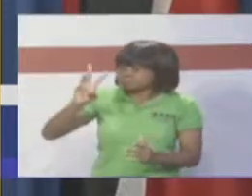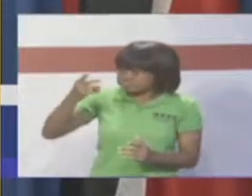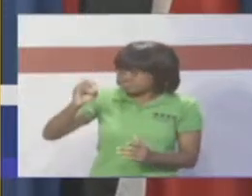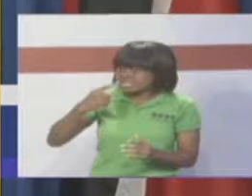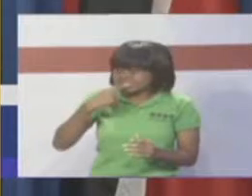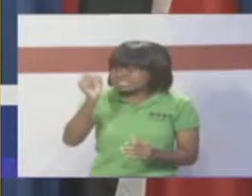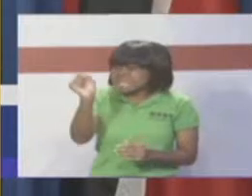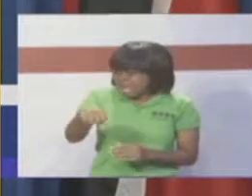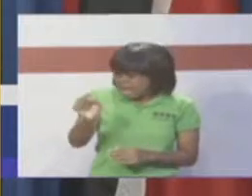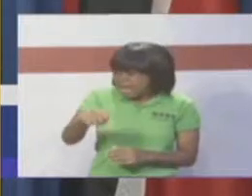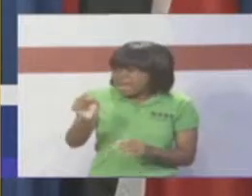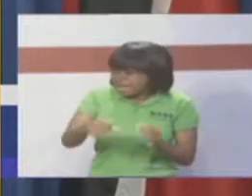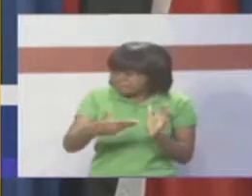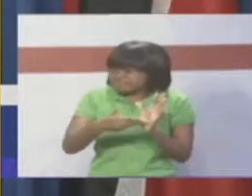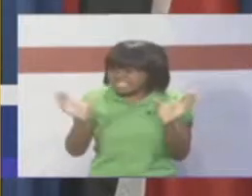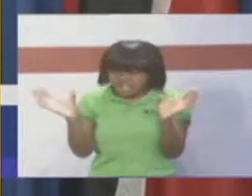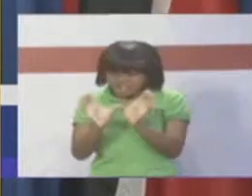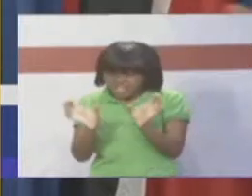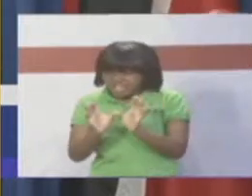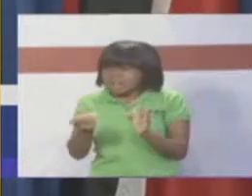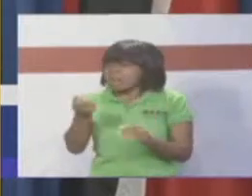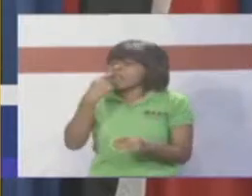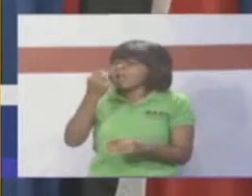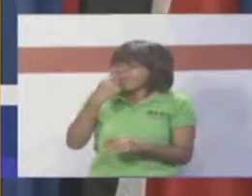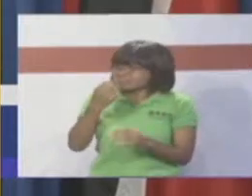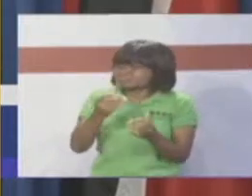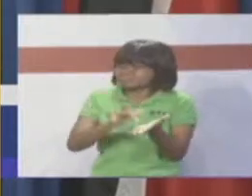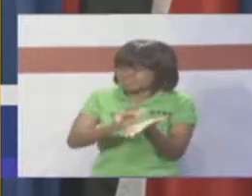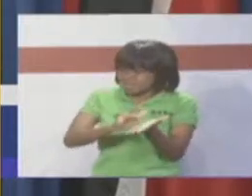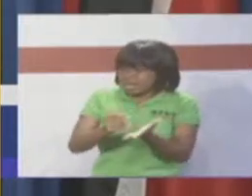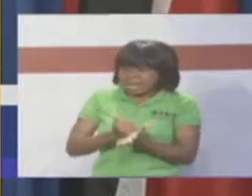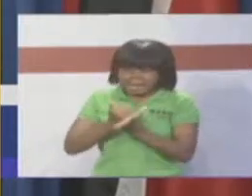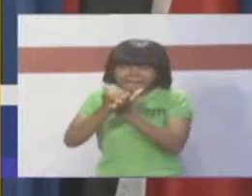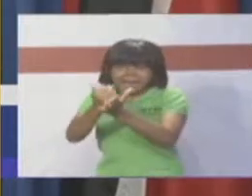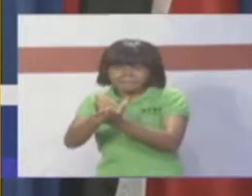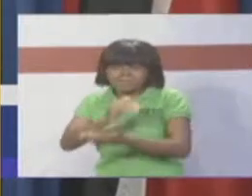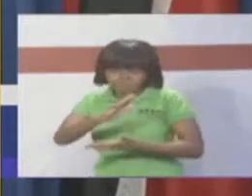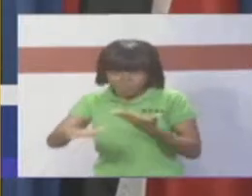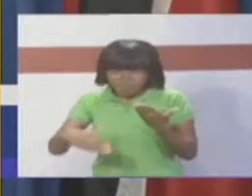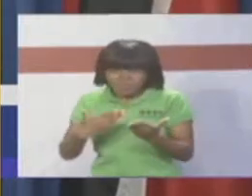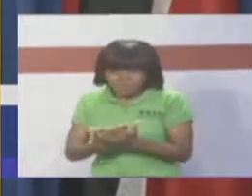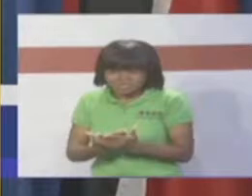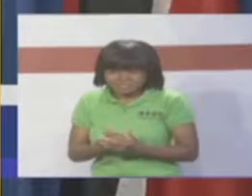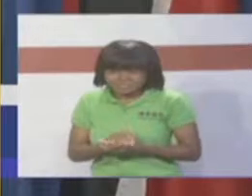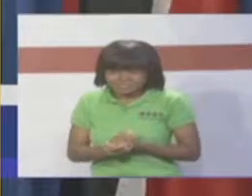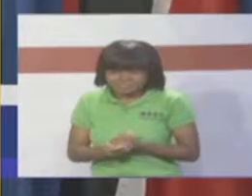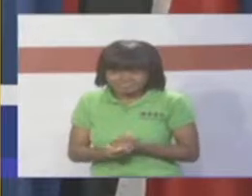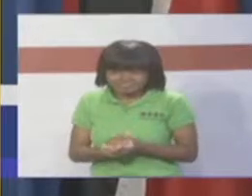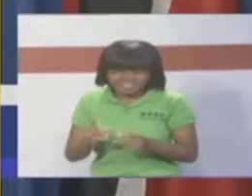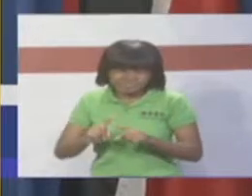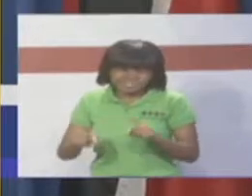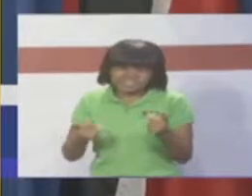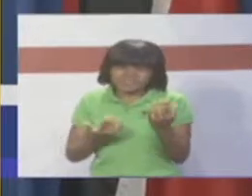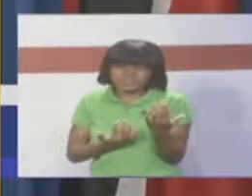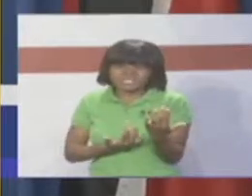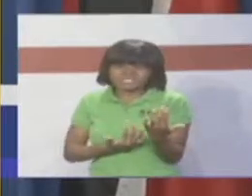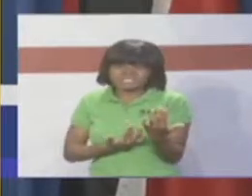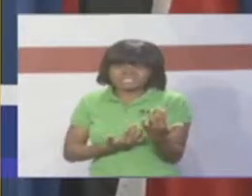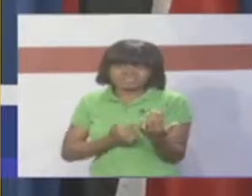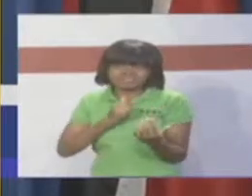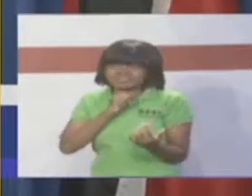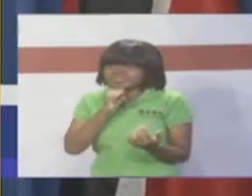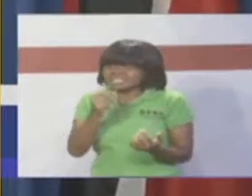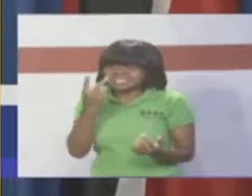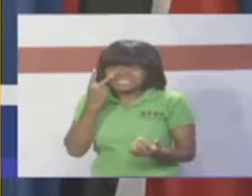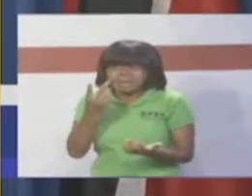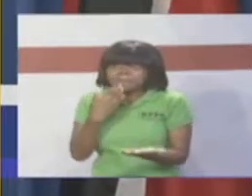will have this medication for every person who is, unfortunately, to be infected, I just want to